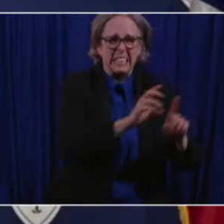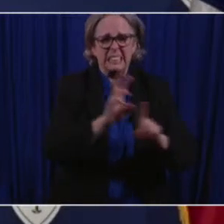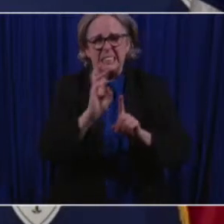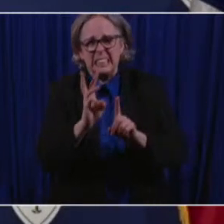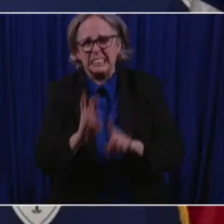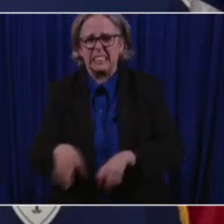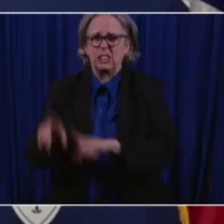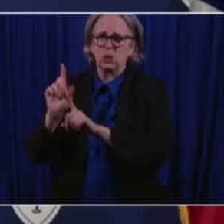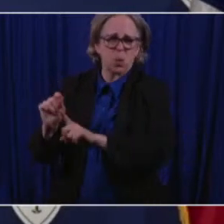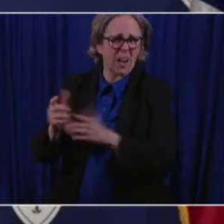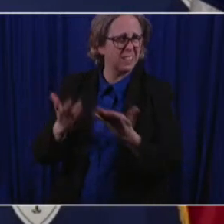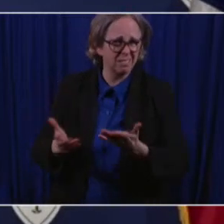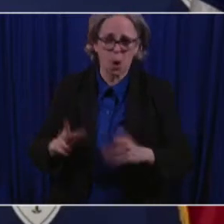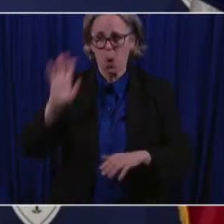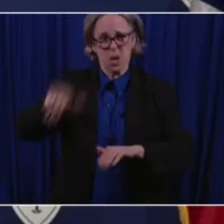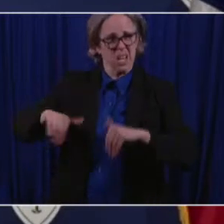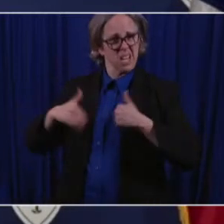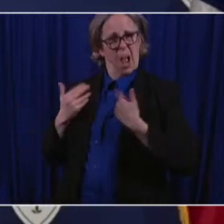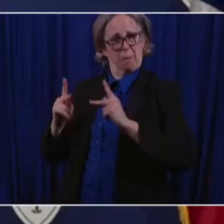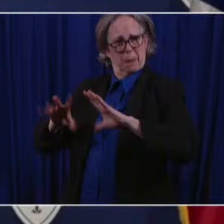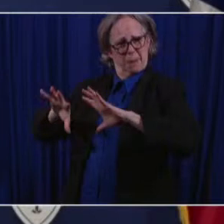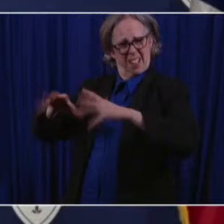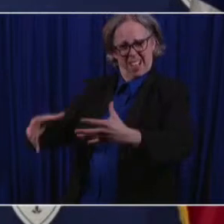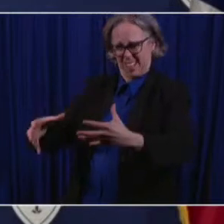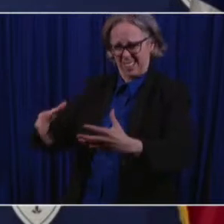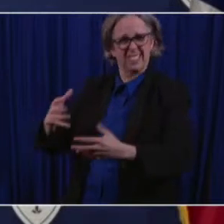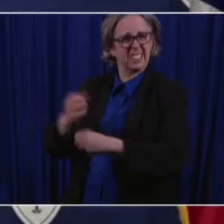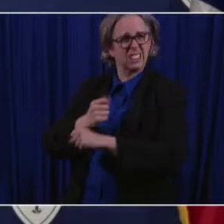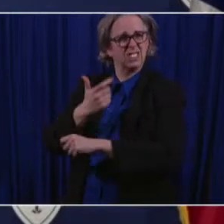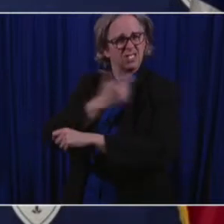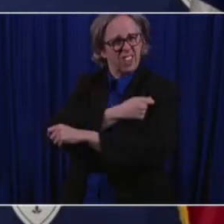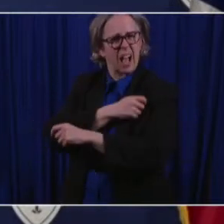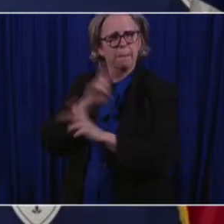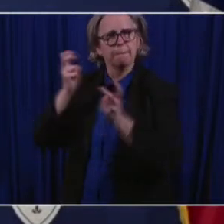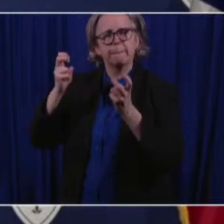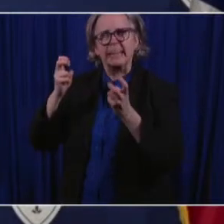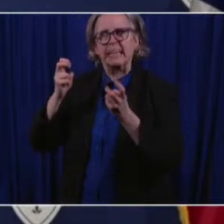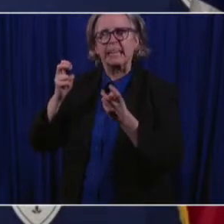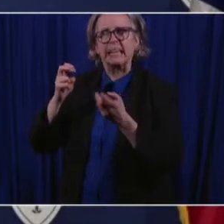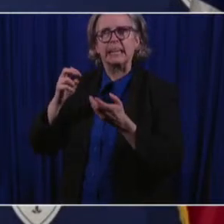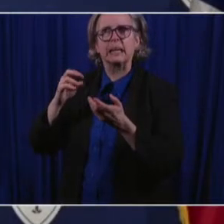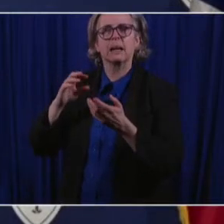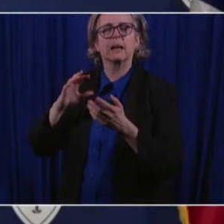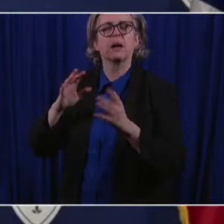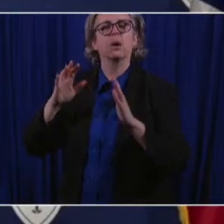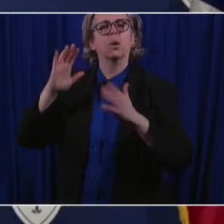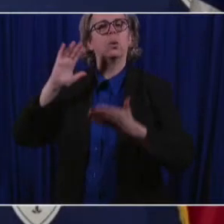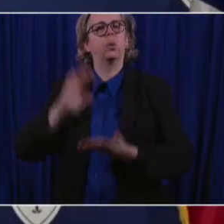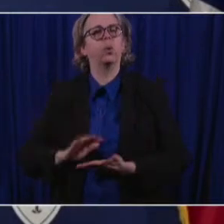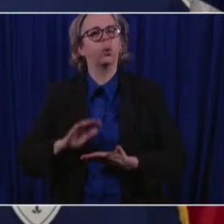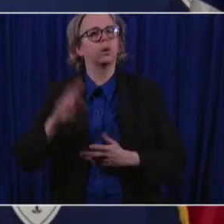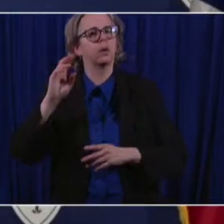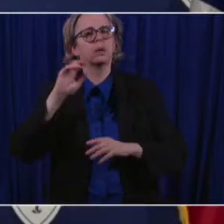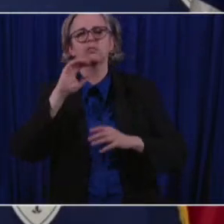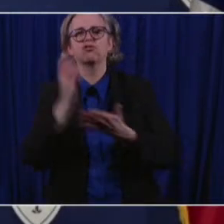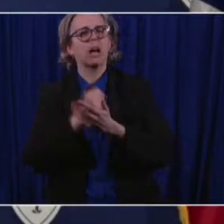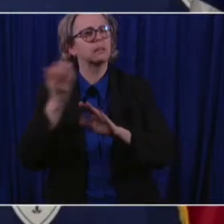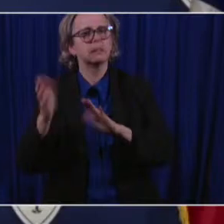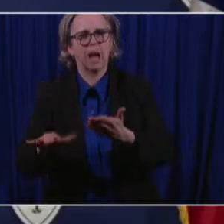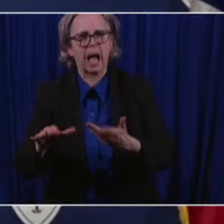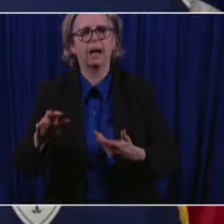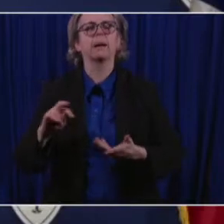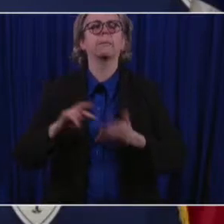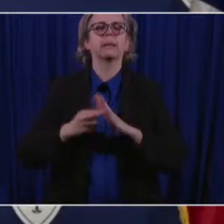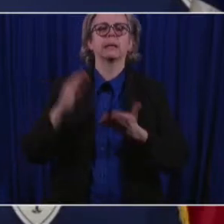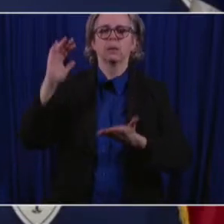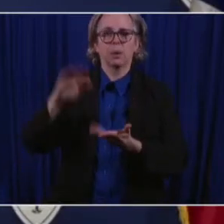to freedom. This is your ticket to go visit your grandmother. It's your ticket to travel. It's your ticket to do all kinds